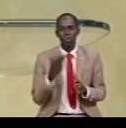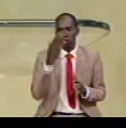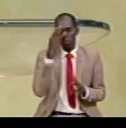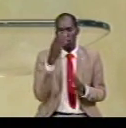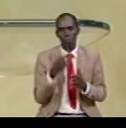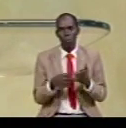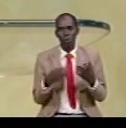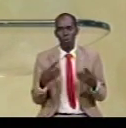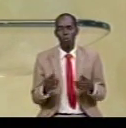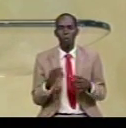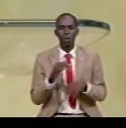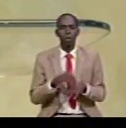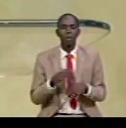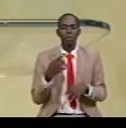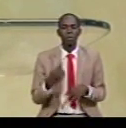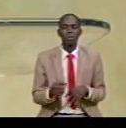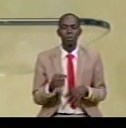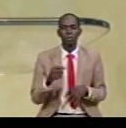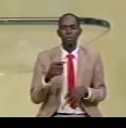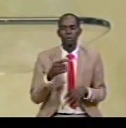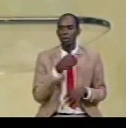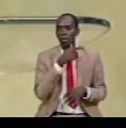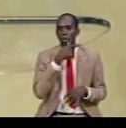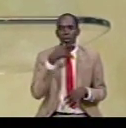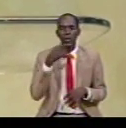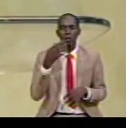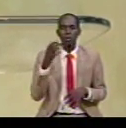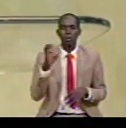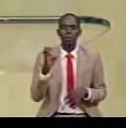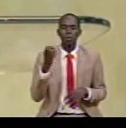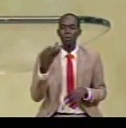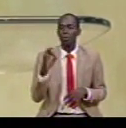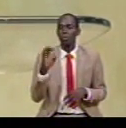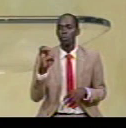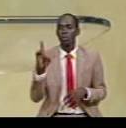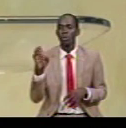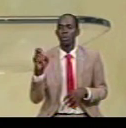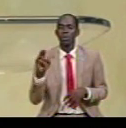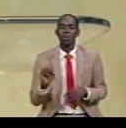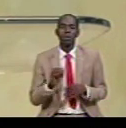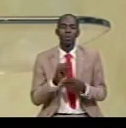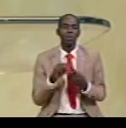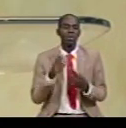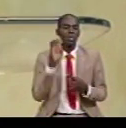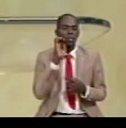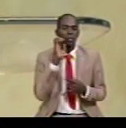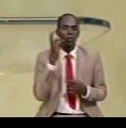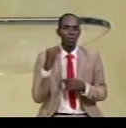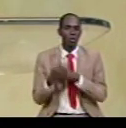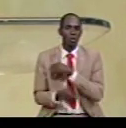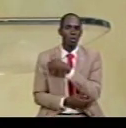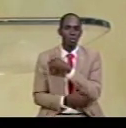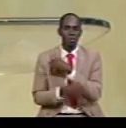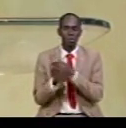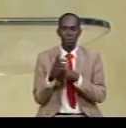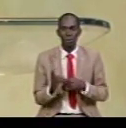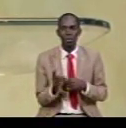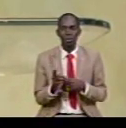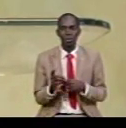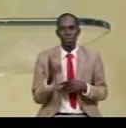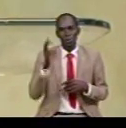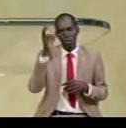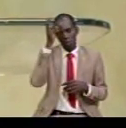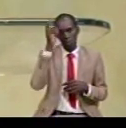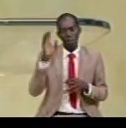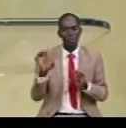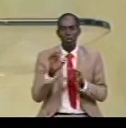of Eden, that Eve was tempted, but Satan did not appear as Satan with